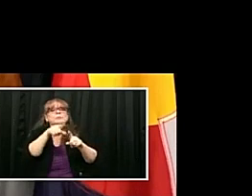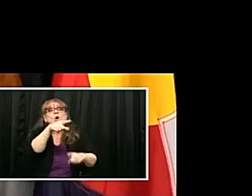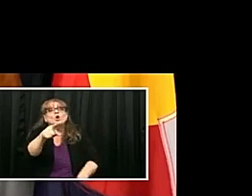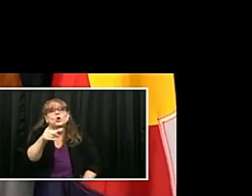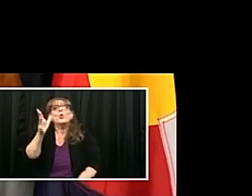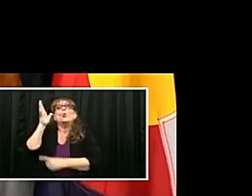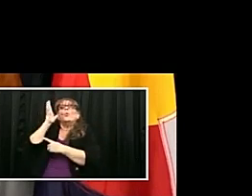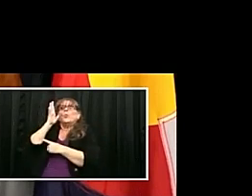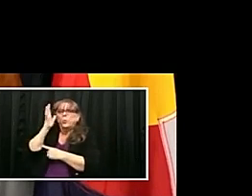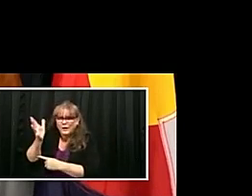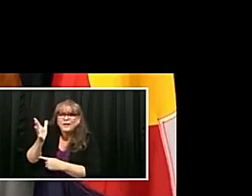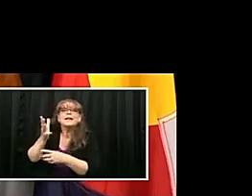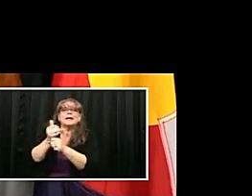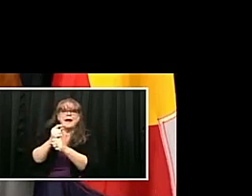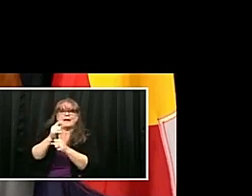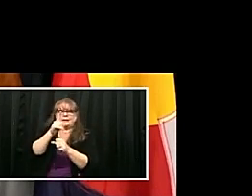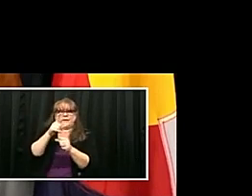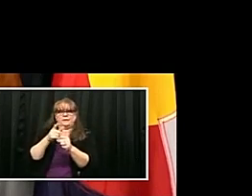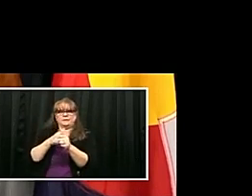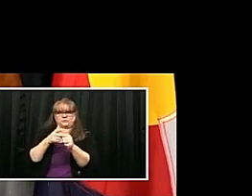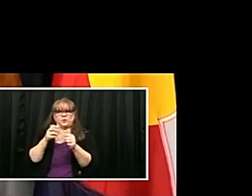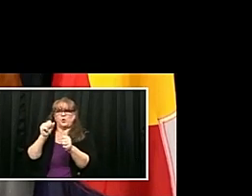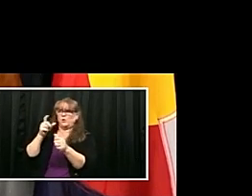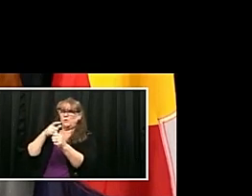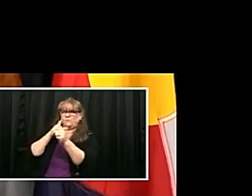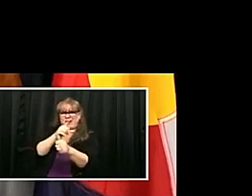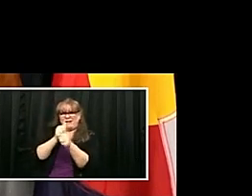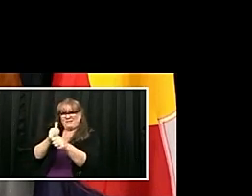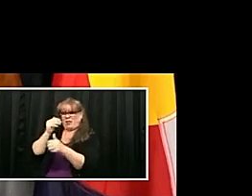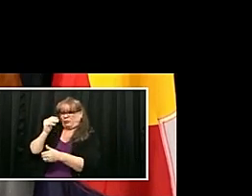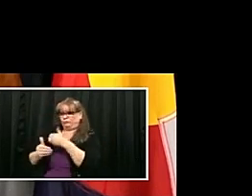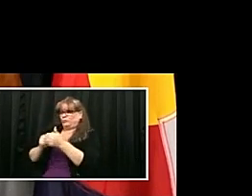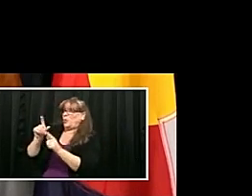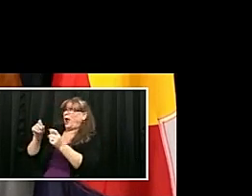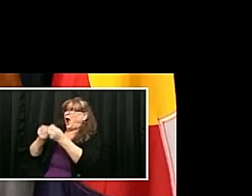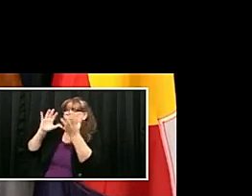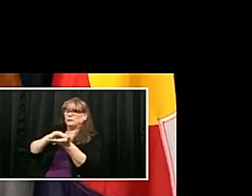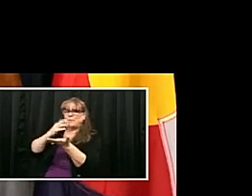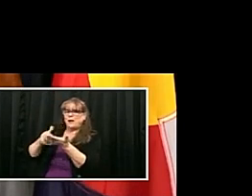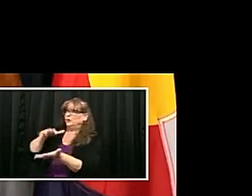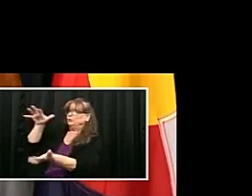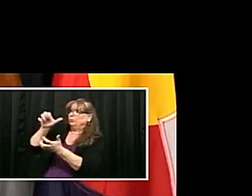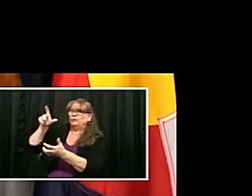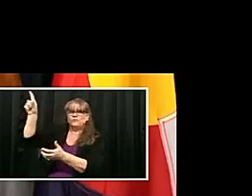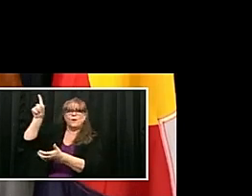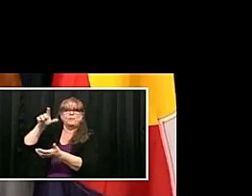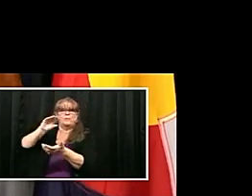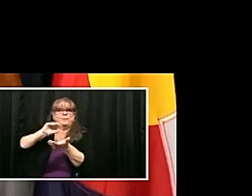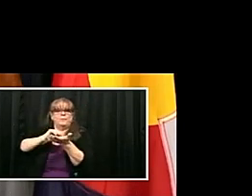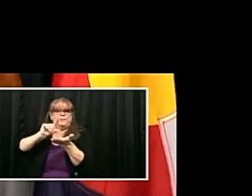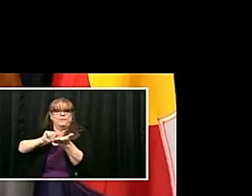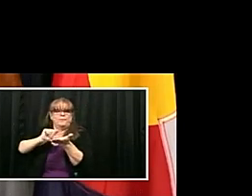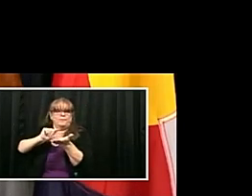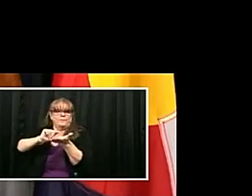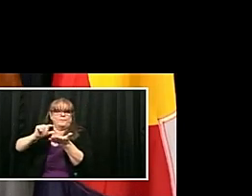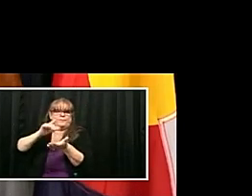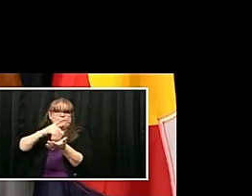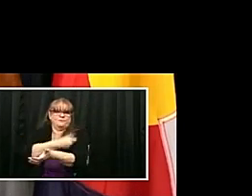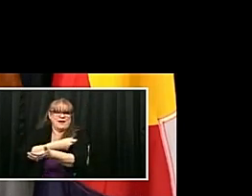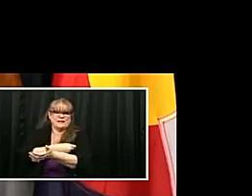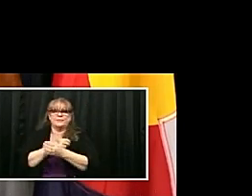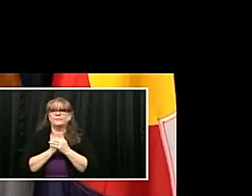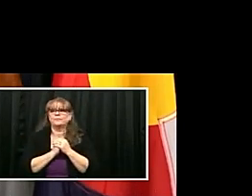for everyone over age 70 to get it this week or even next week. So I've been encouraged so far by our conversations with the Biden